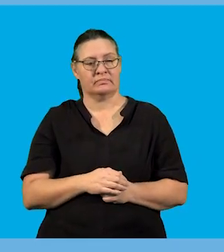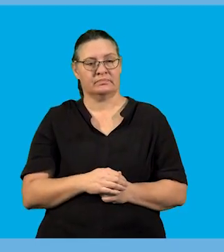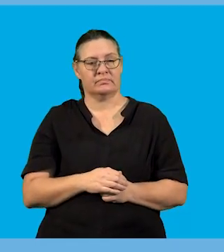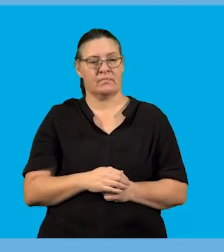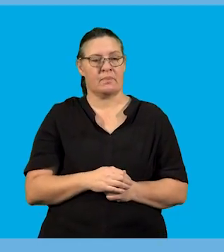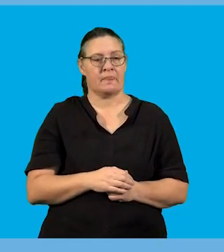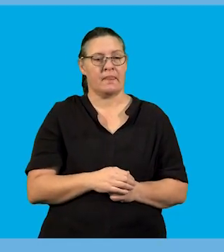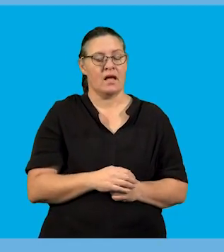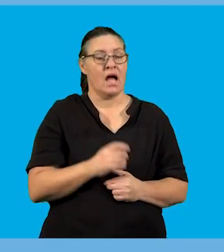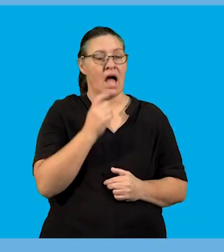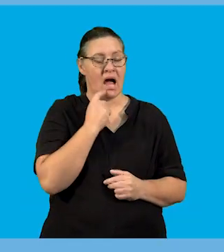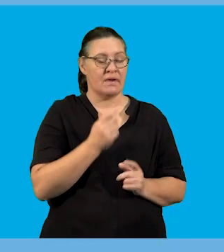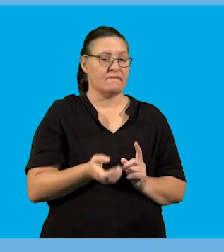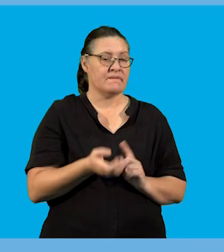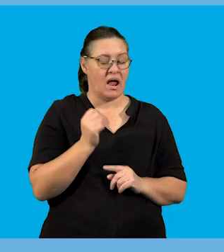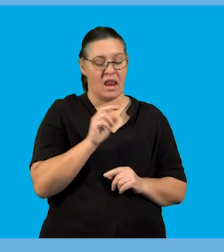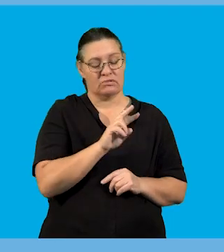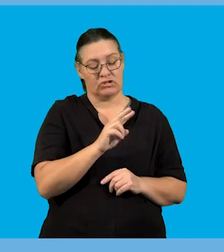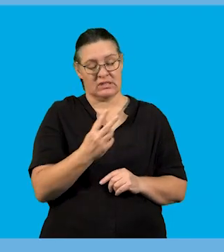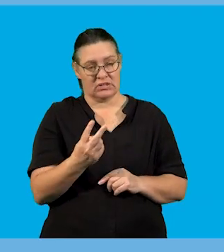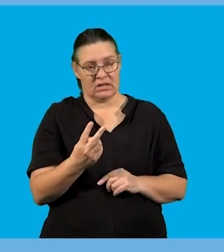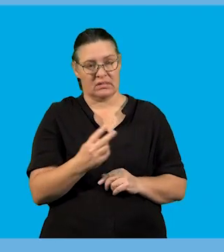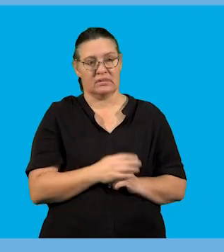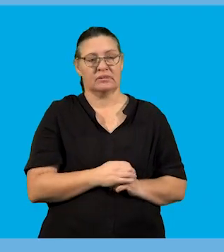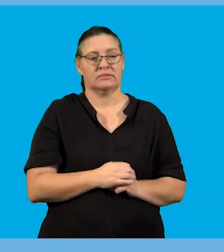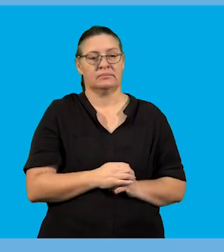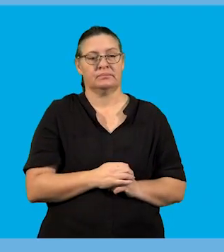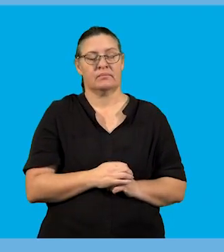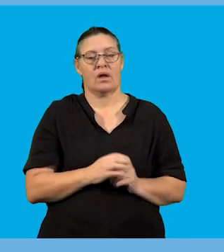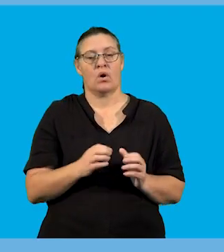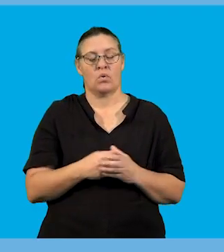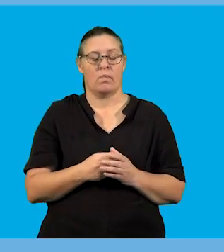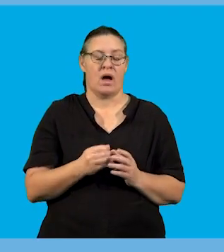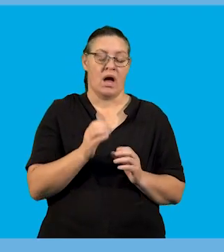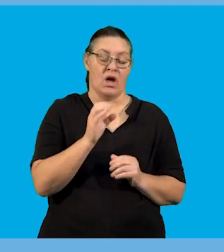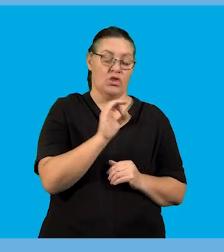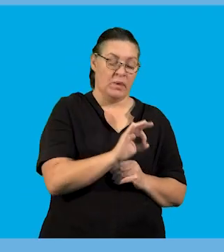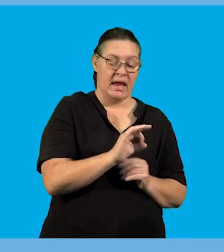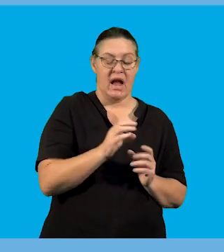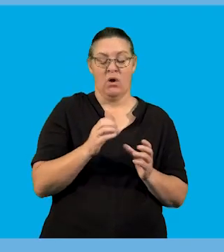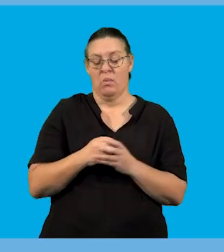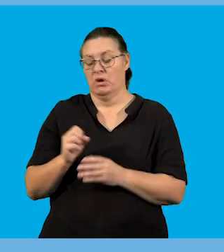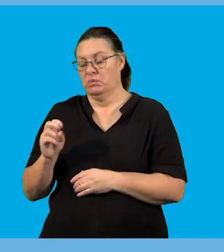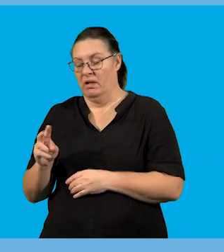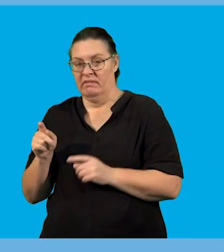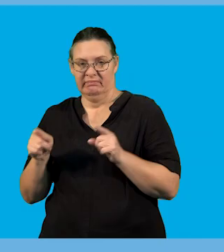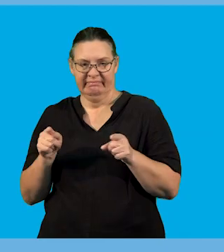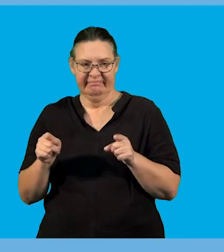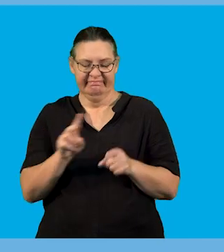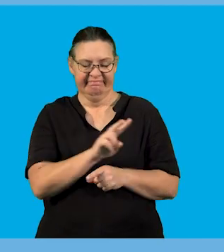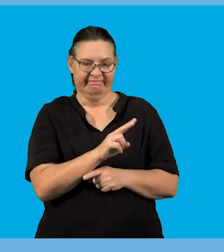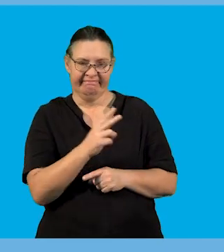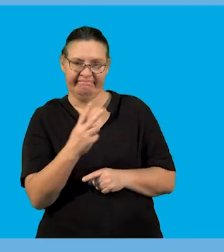Now, iron is found in the transition elements. It's that group between group 3 and group 12. You're going to learn more about the